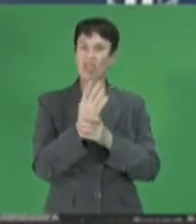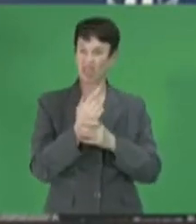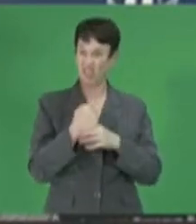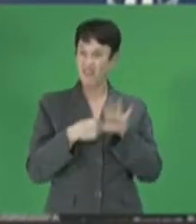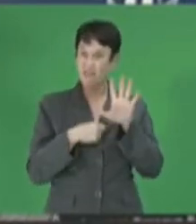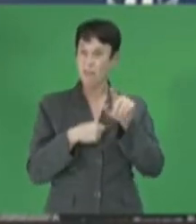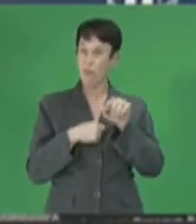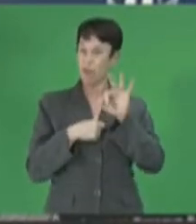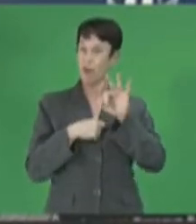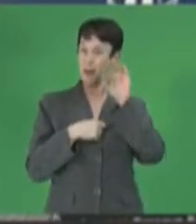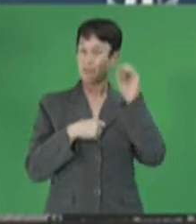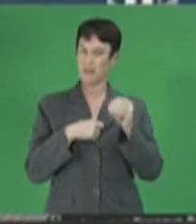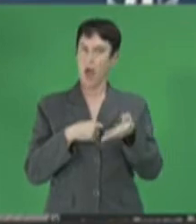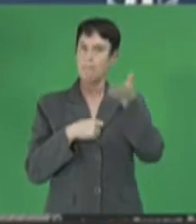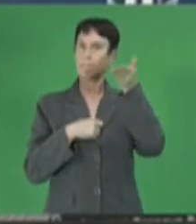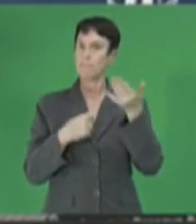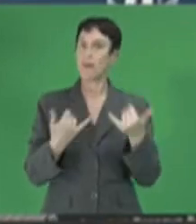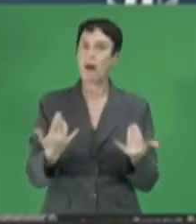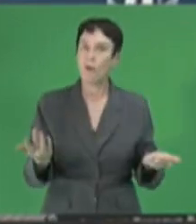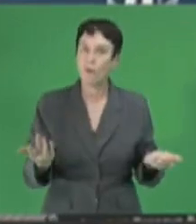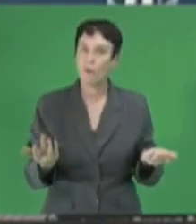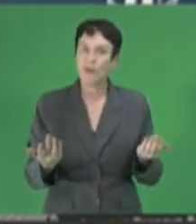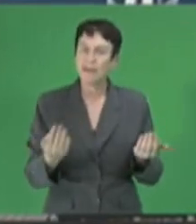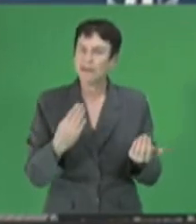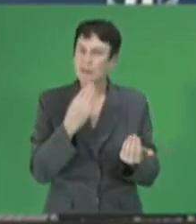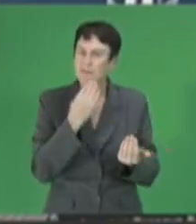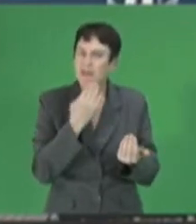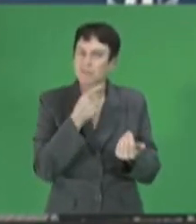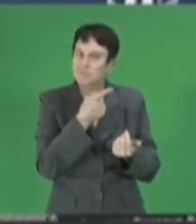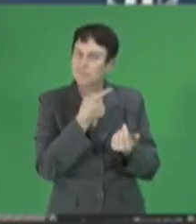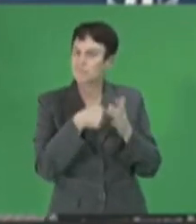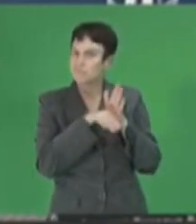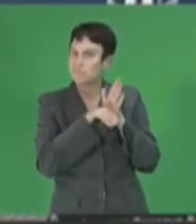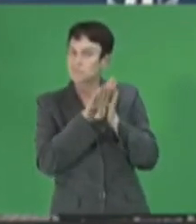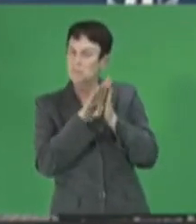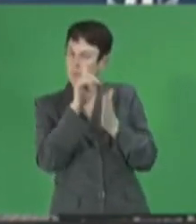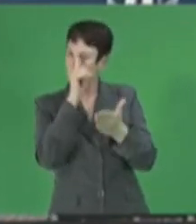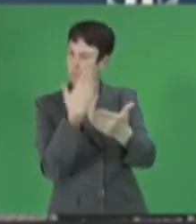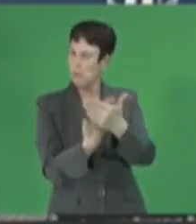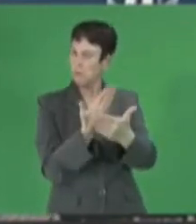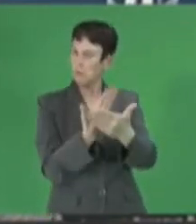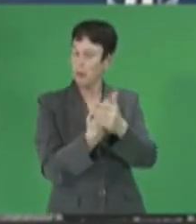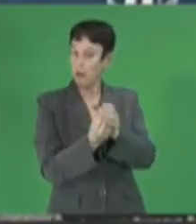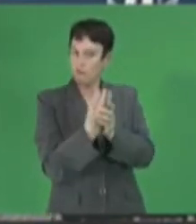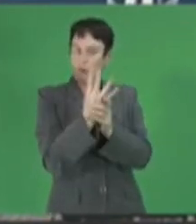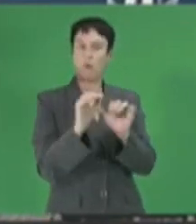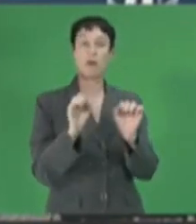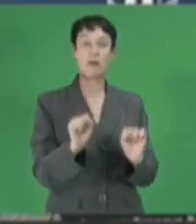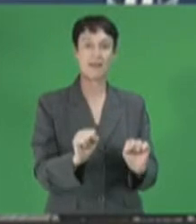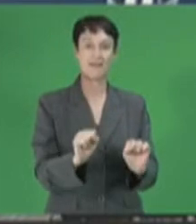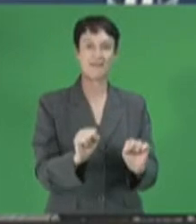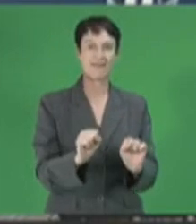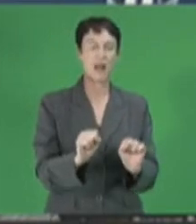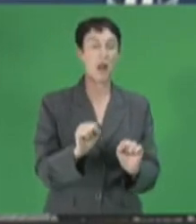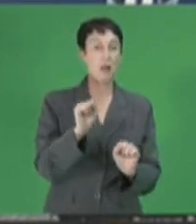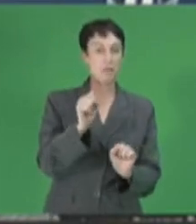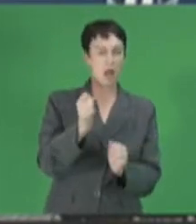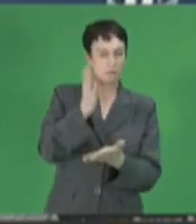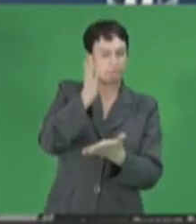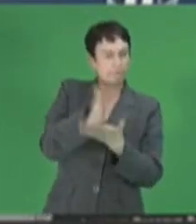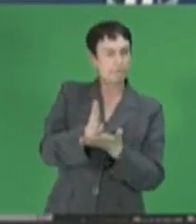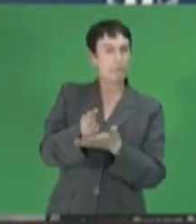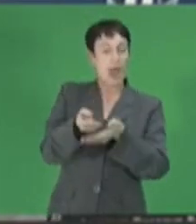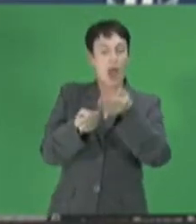5.3%. We have had revisions to the potential growth, but the revisions to the real economic